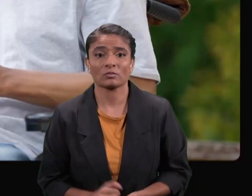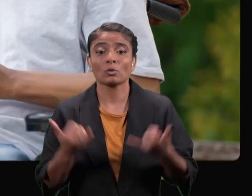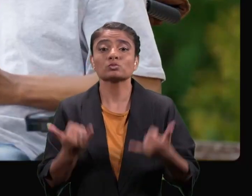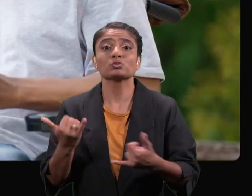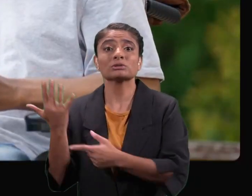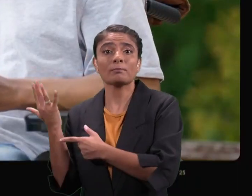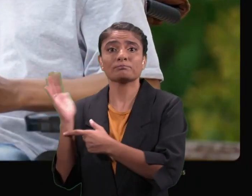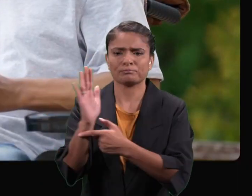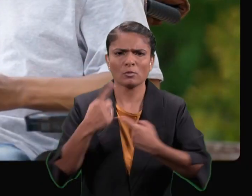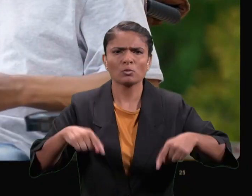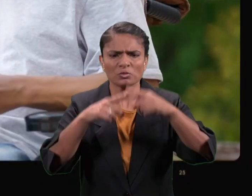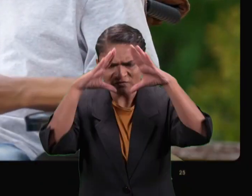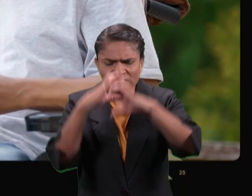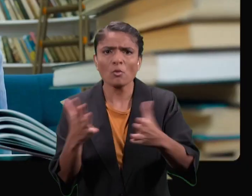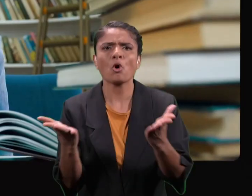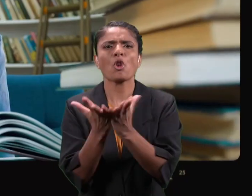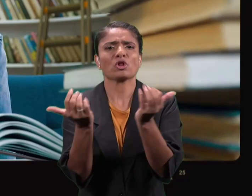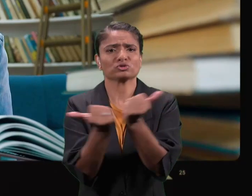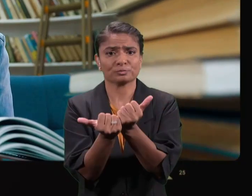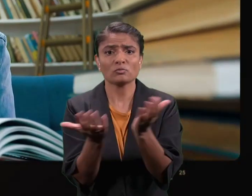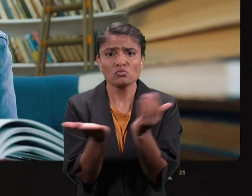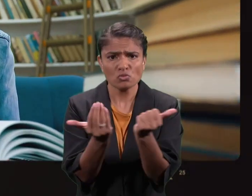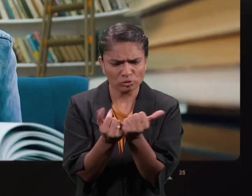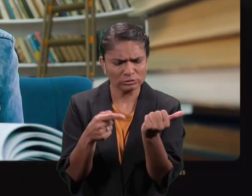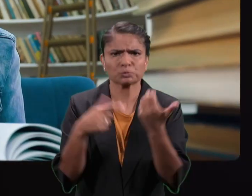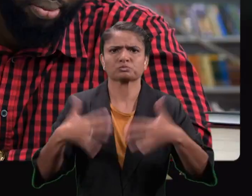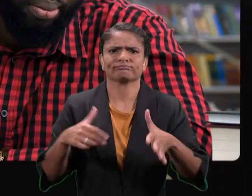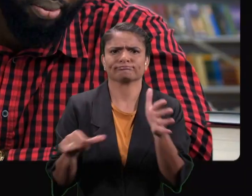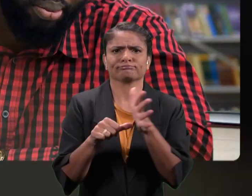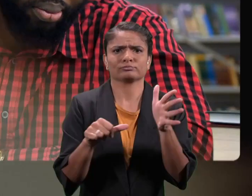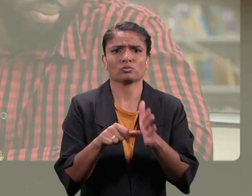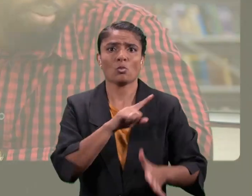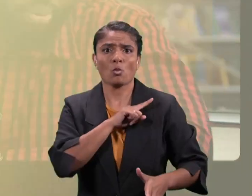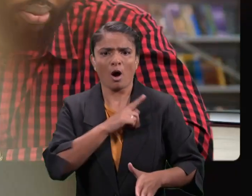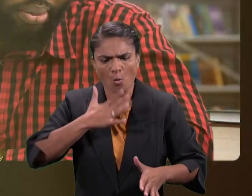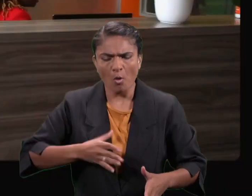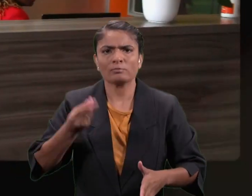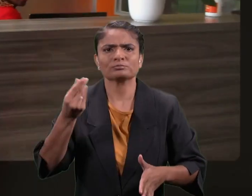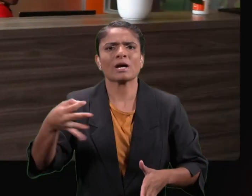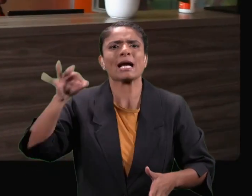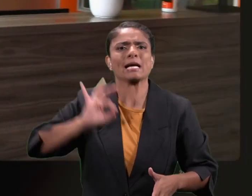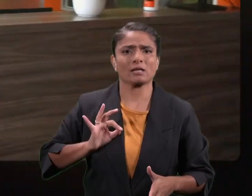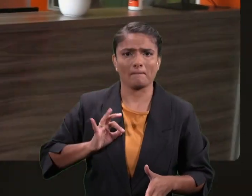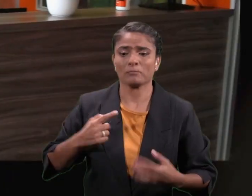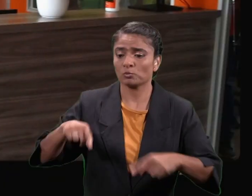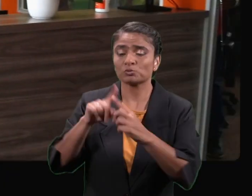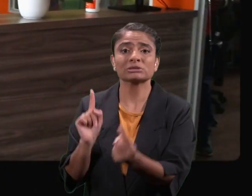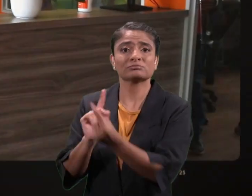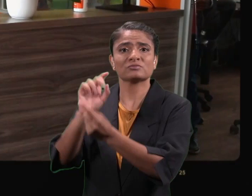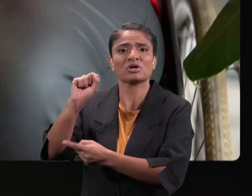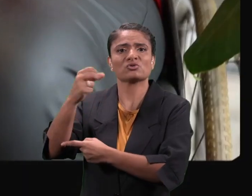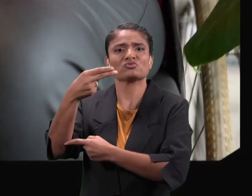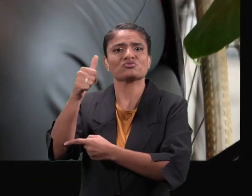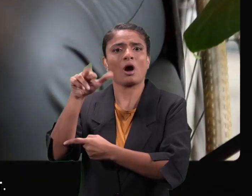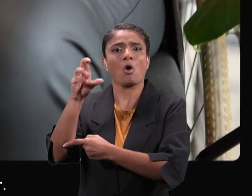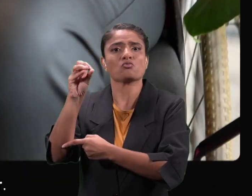In today's program, we focus on learnerships, a necessary evil or an income opportunity. We meet Sharon